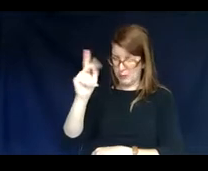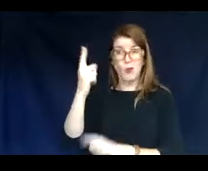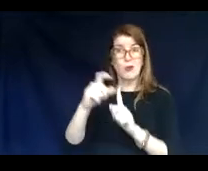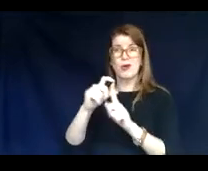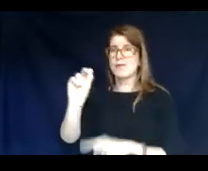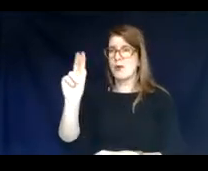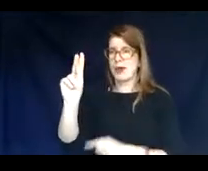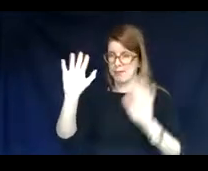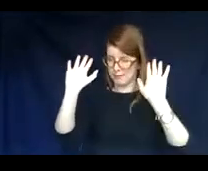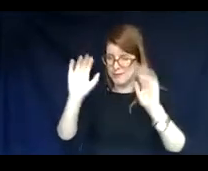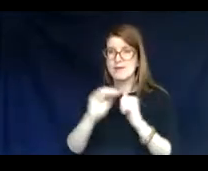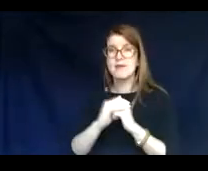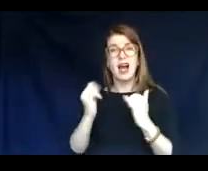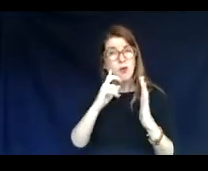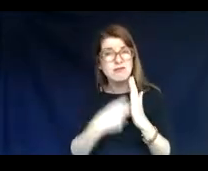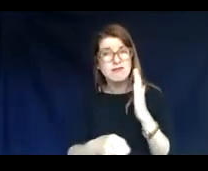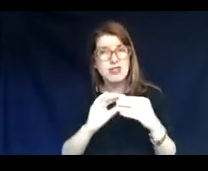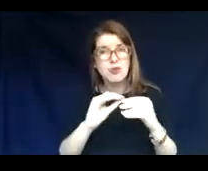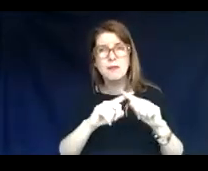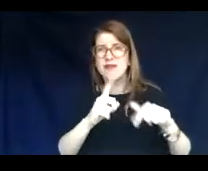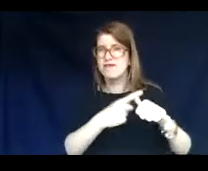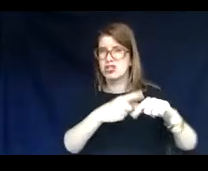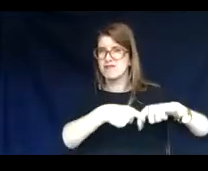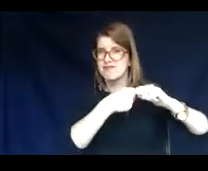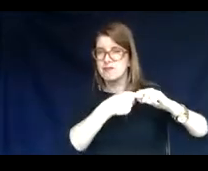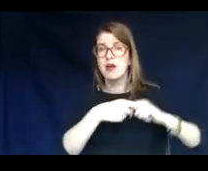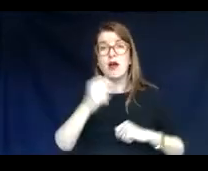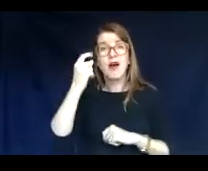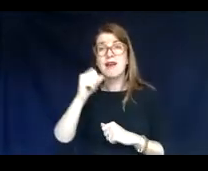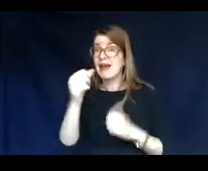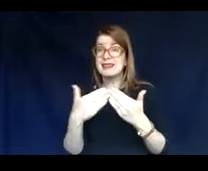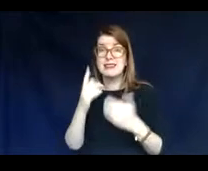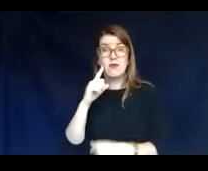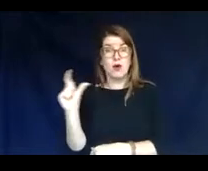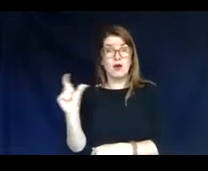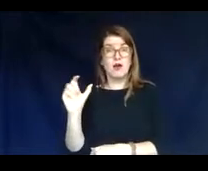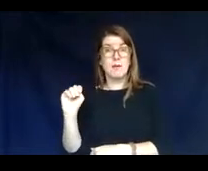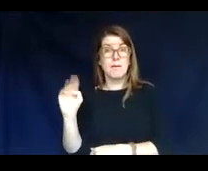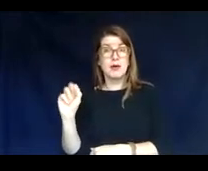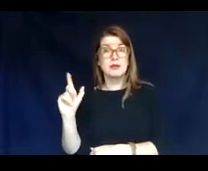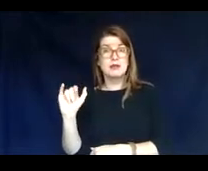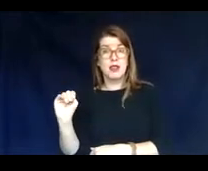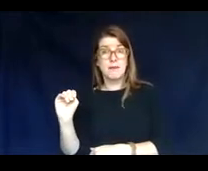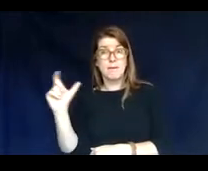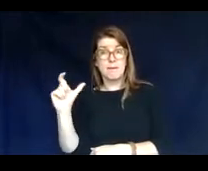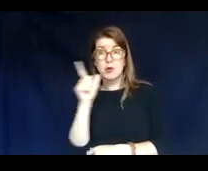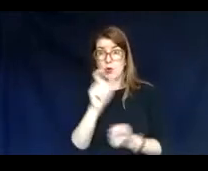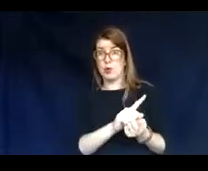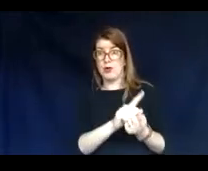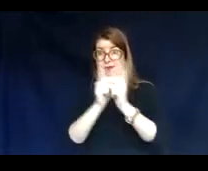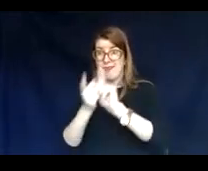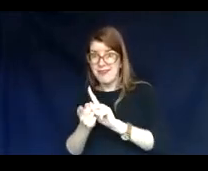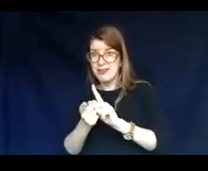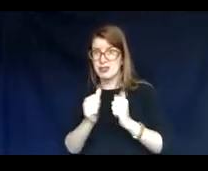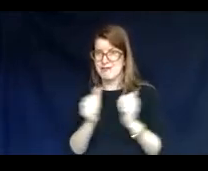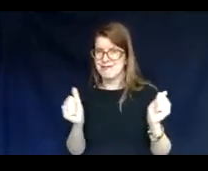Before we really dive into my story, I want to tell you something. It is not easy for a Muslim who changes faith to really be open about it. You see, I am and